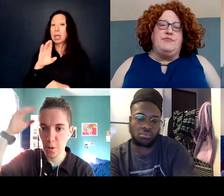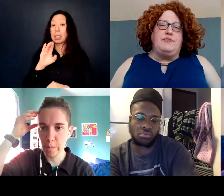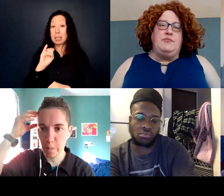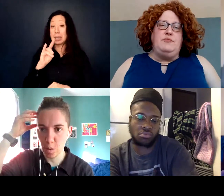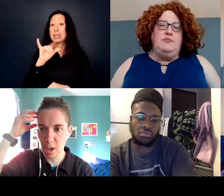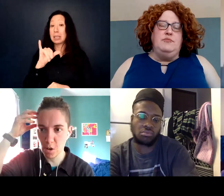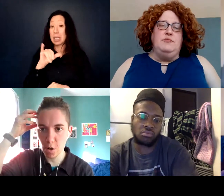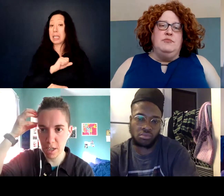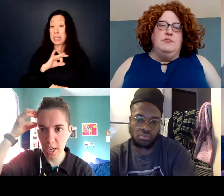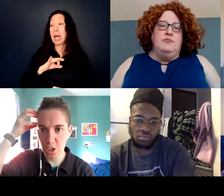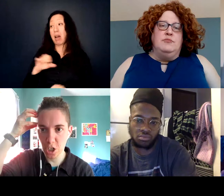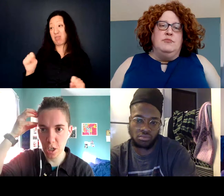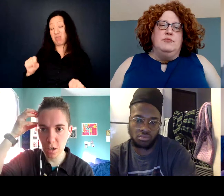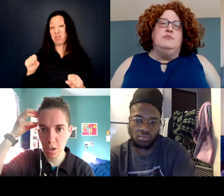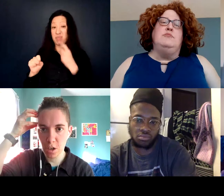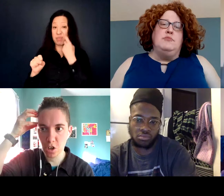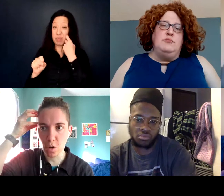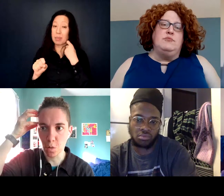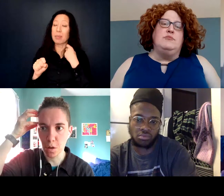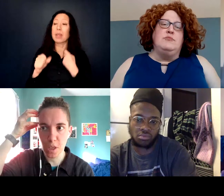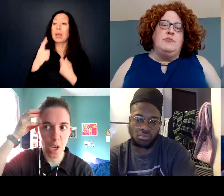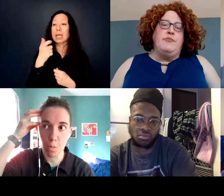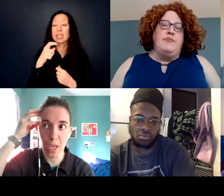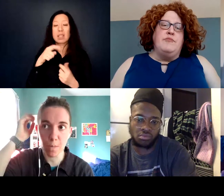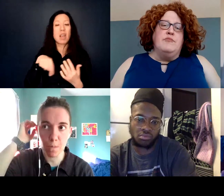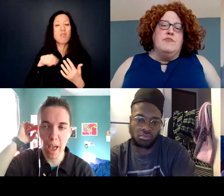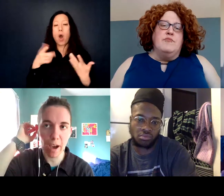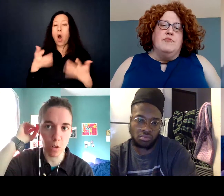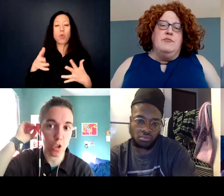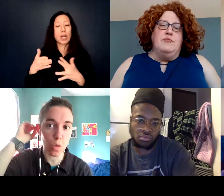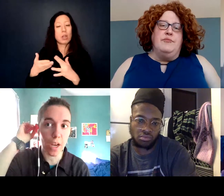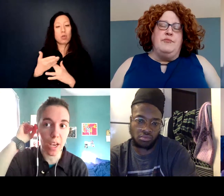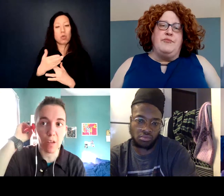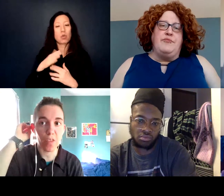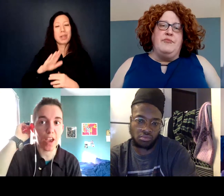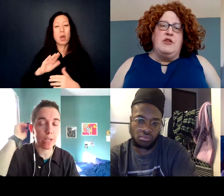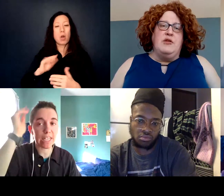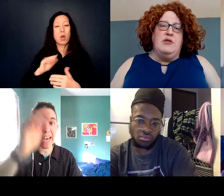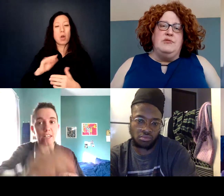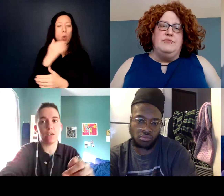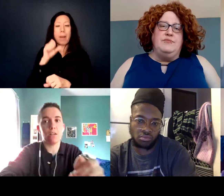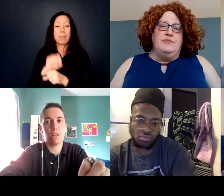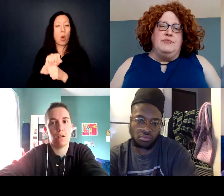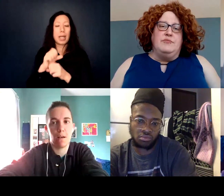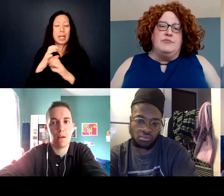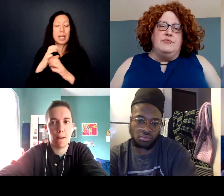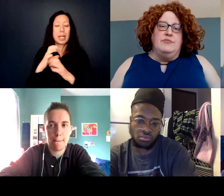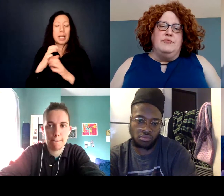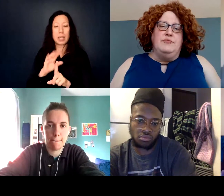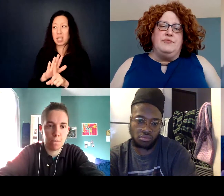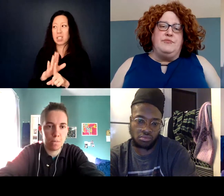their new employee orientation. So they will be out soon if they aren't yet.